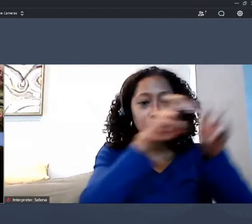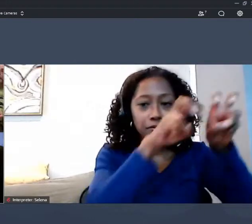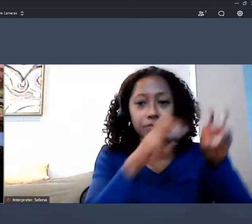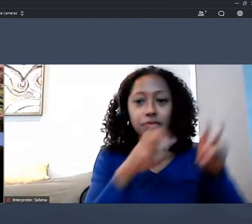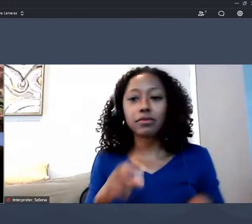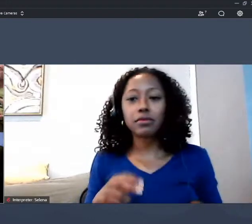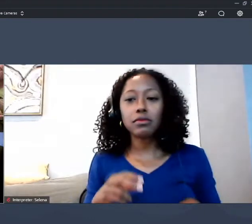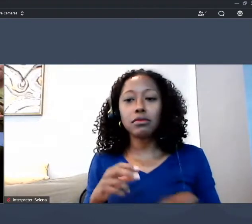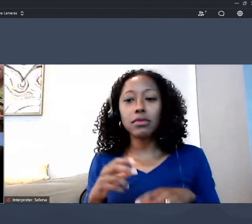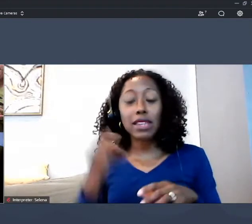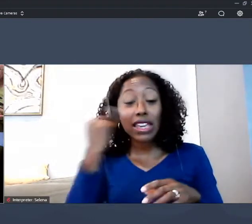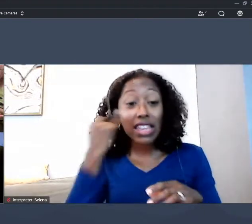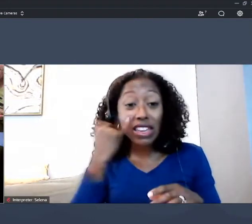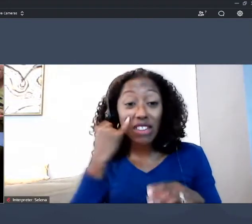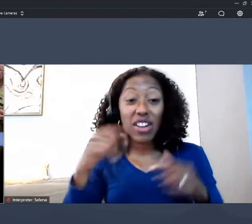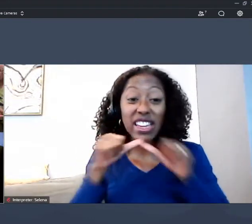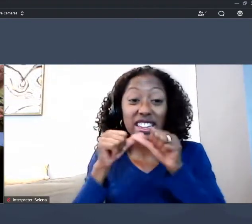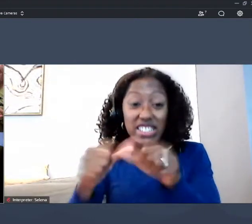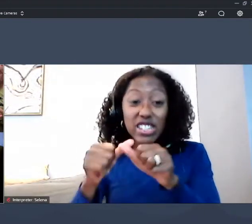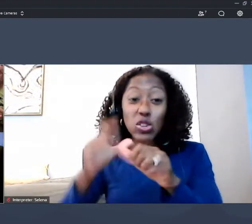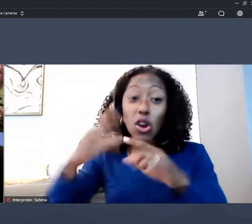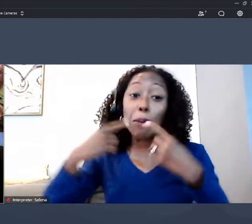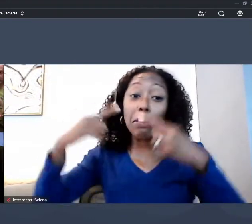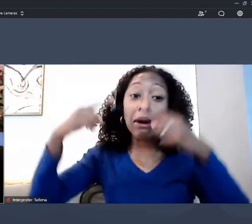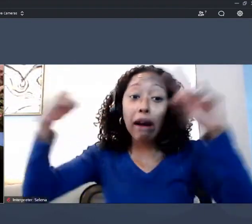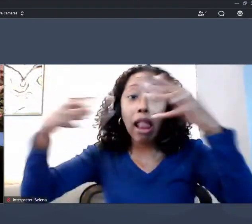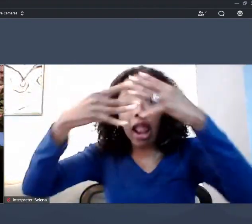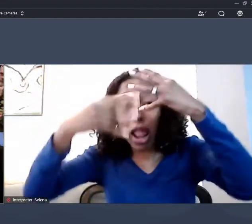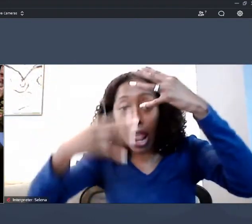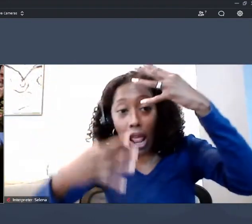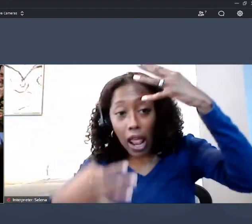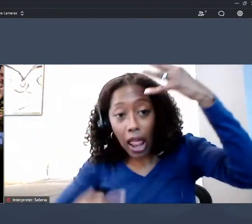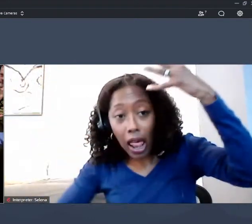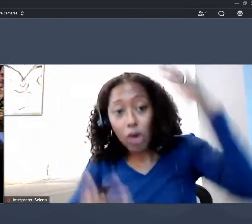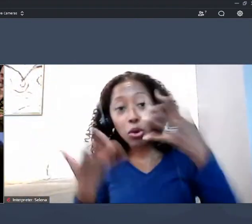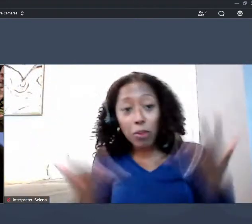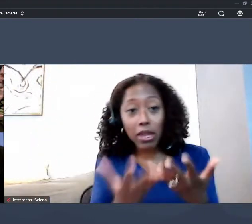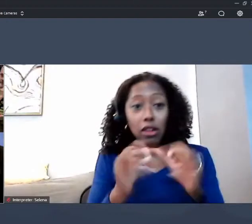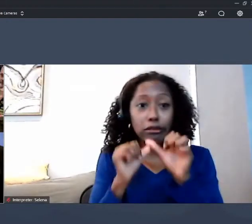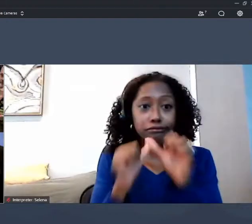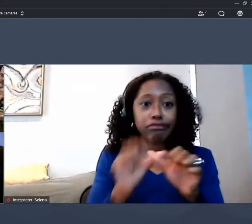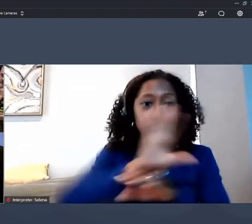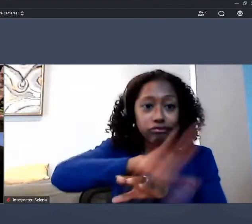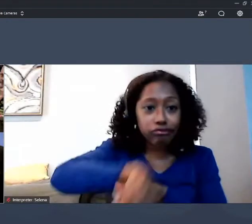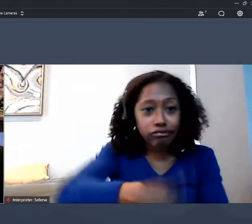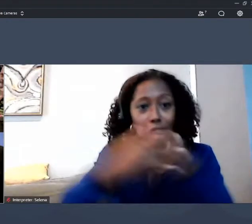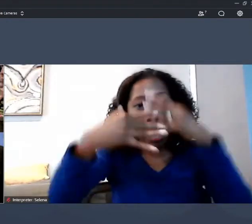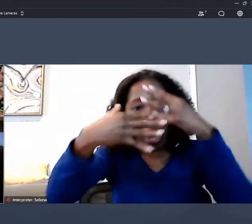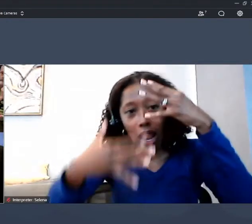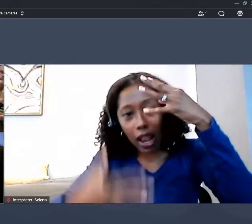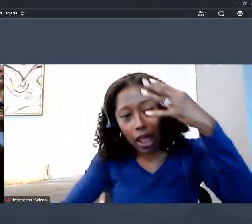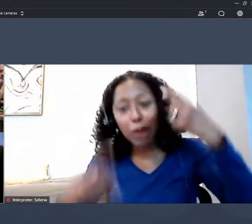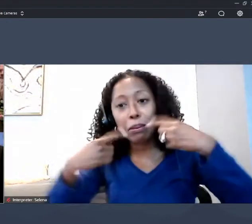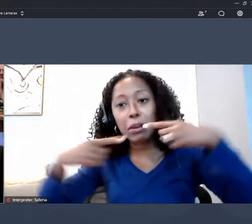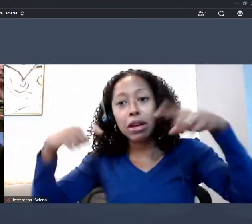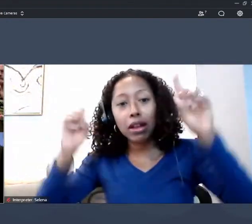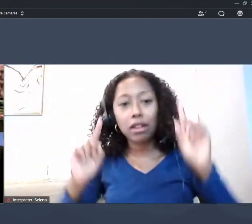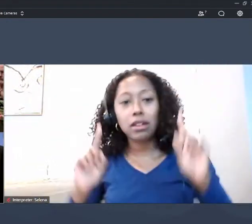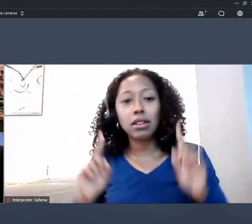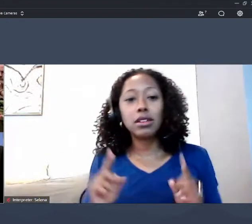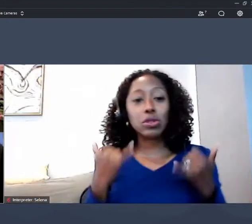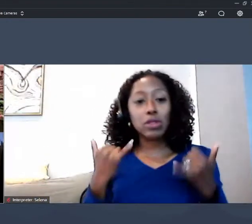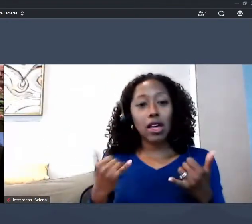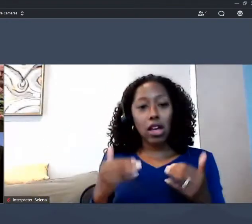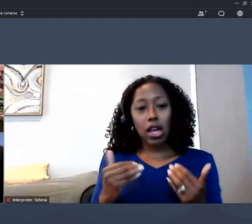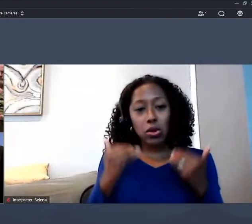if I continue to read her accomplishments, we'd be here all night. So I'm going to move on to the